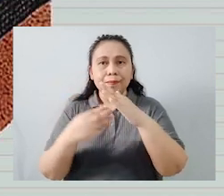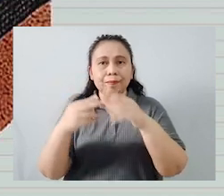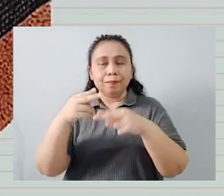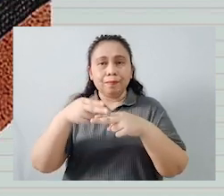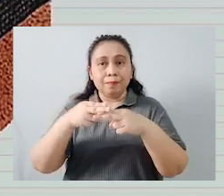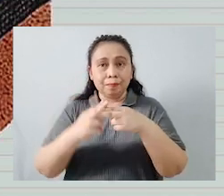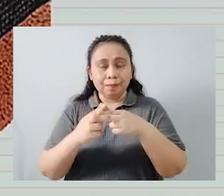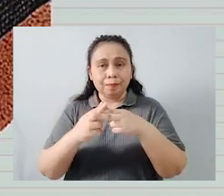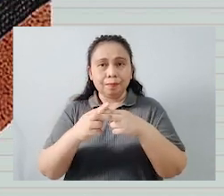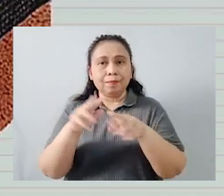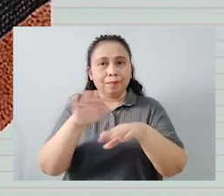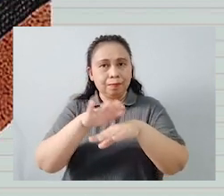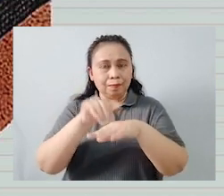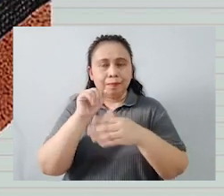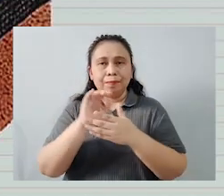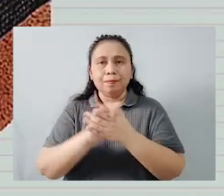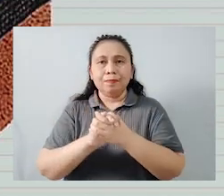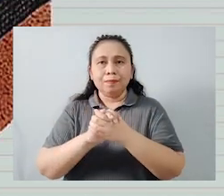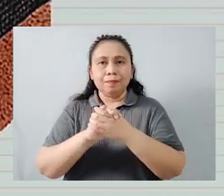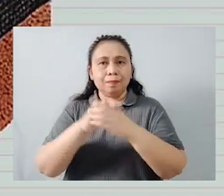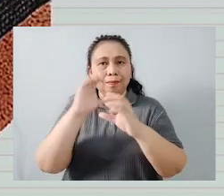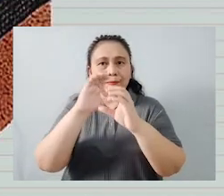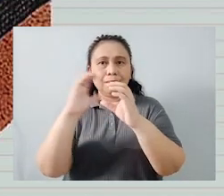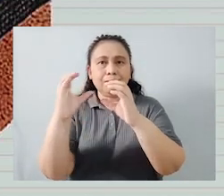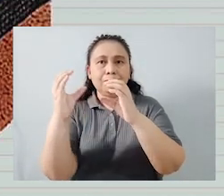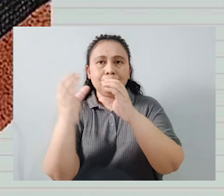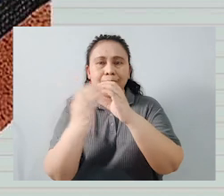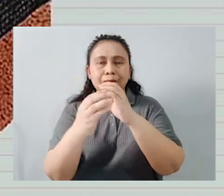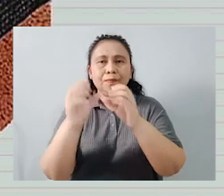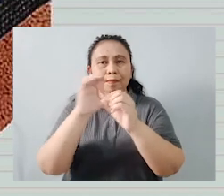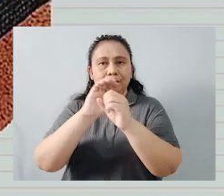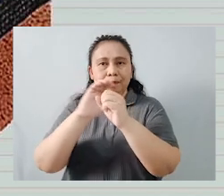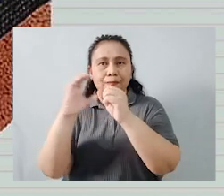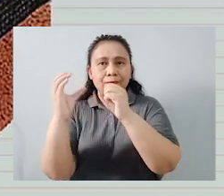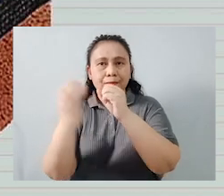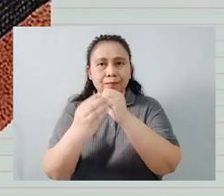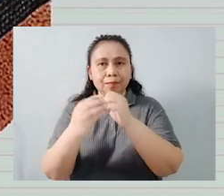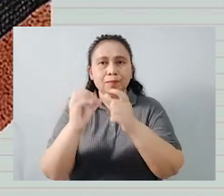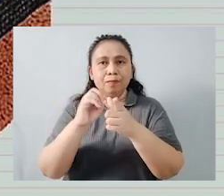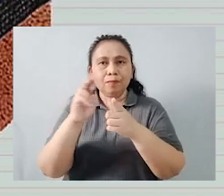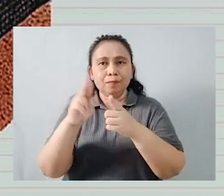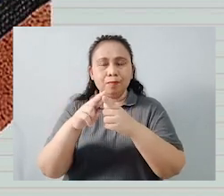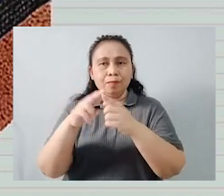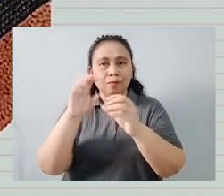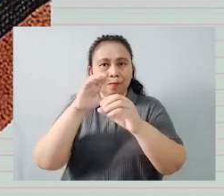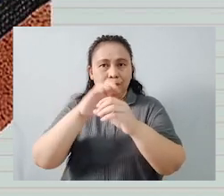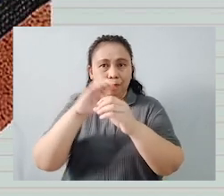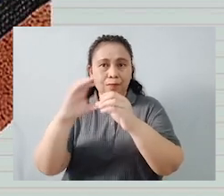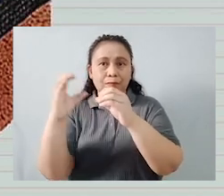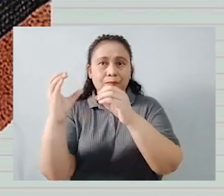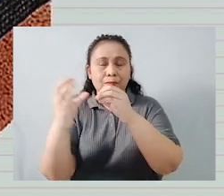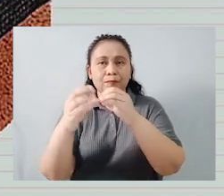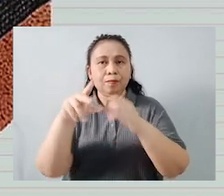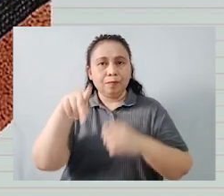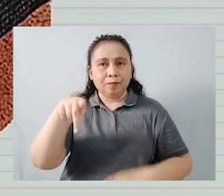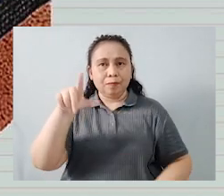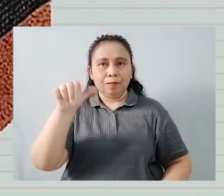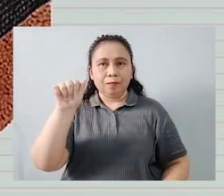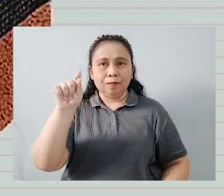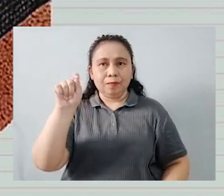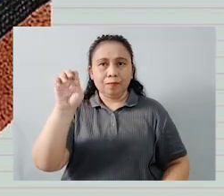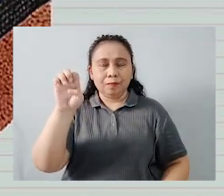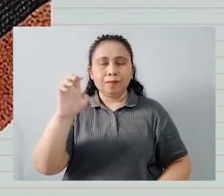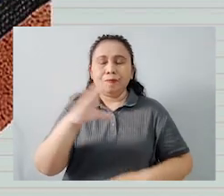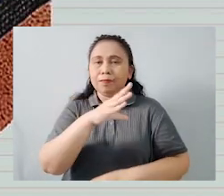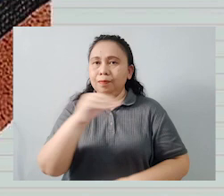are referred to as continental crust, or also known as continental plate, and oceanic